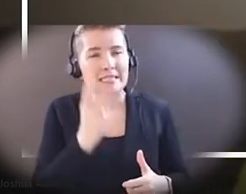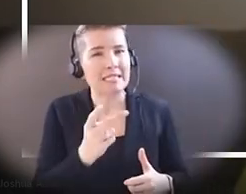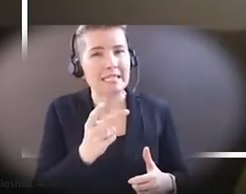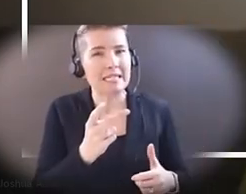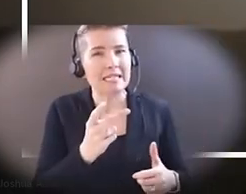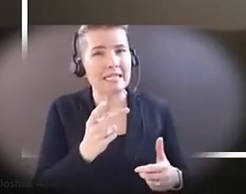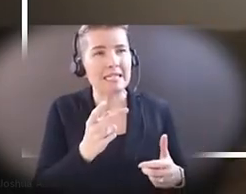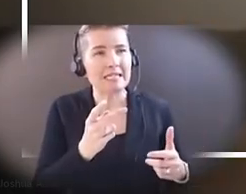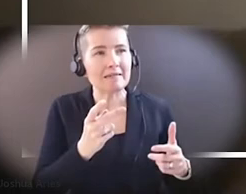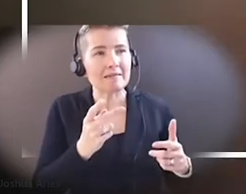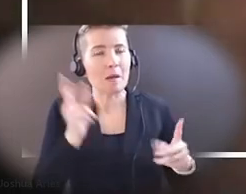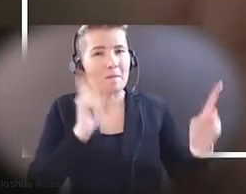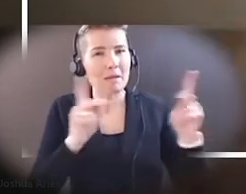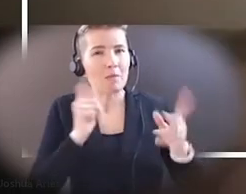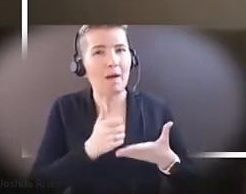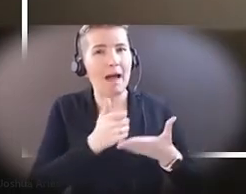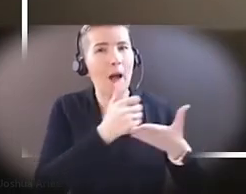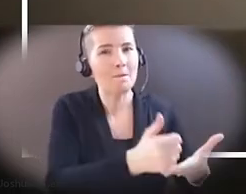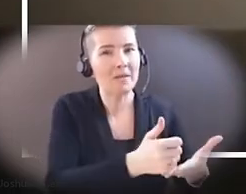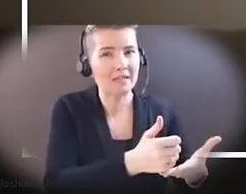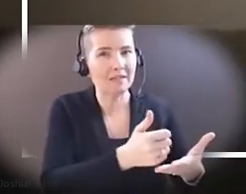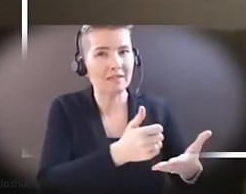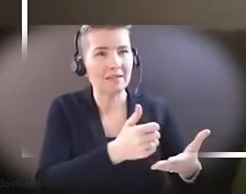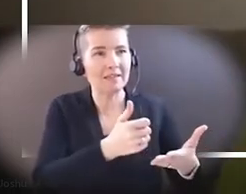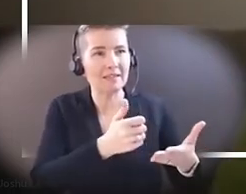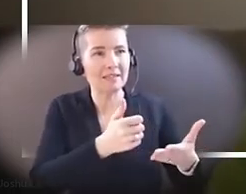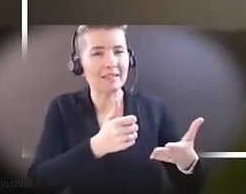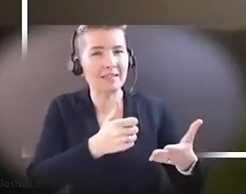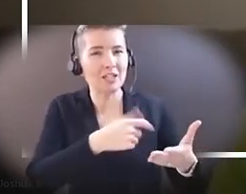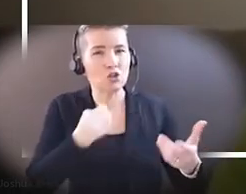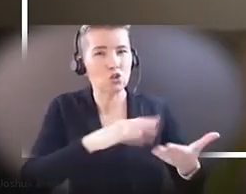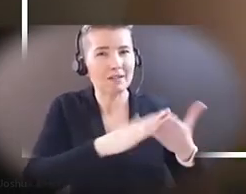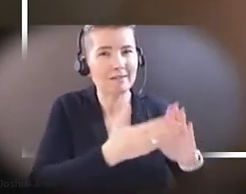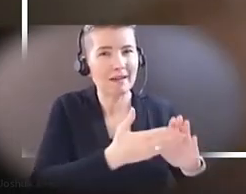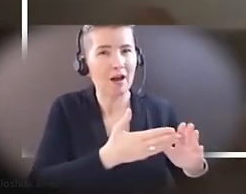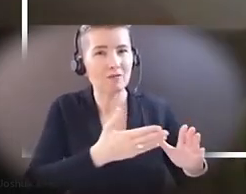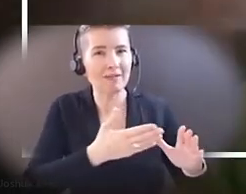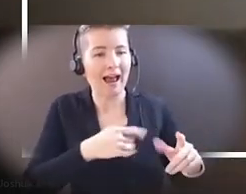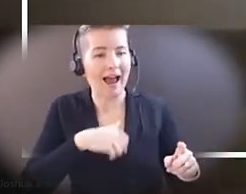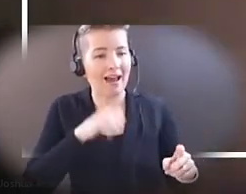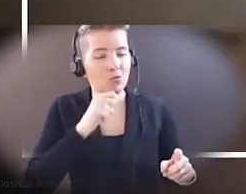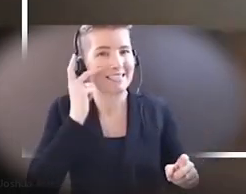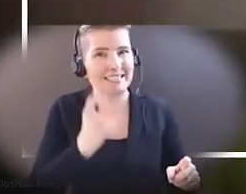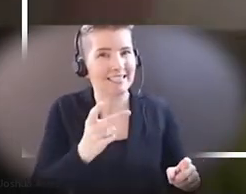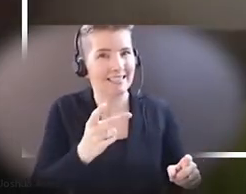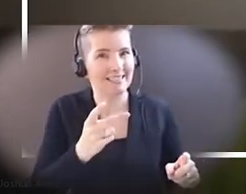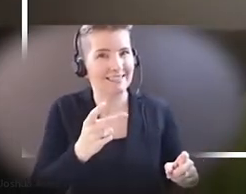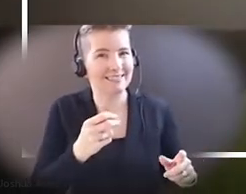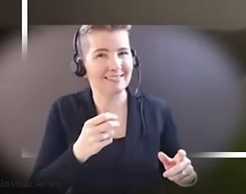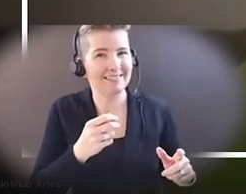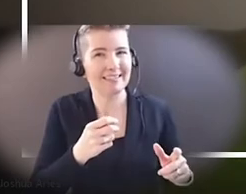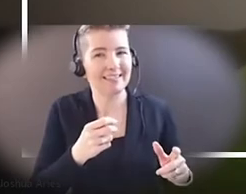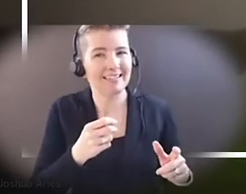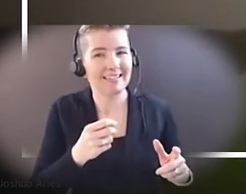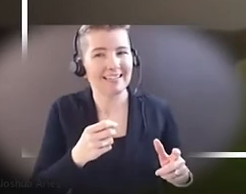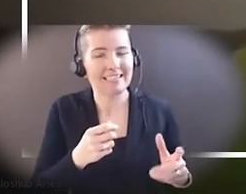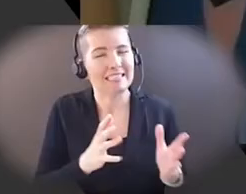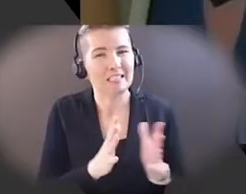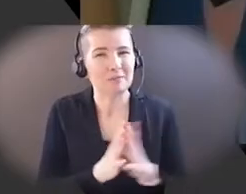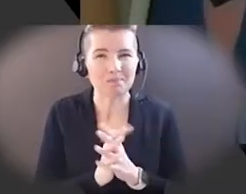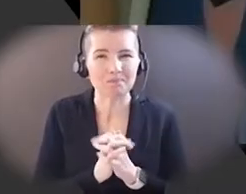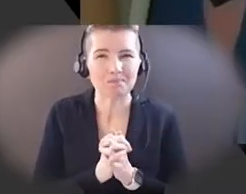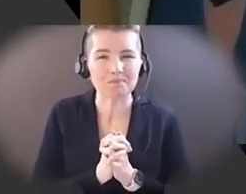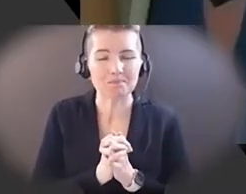non-gentrified too much. I might be wrong. I don't know. I might not be too aware of that too much, but in my perspective here, like I don't really see it too much.